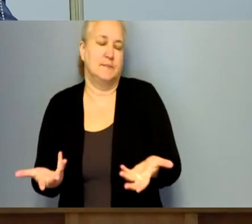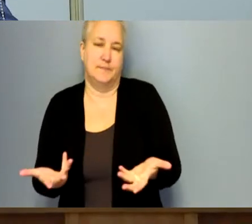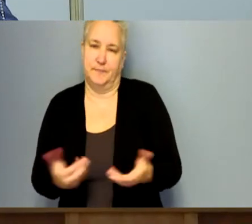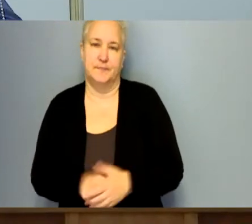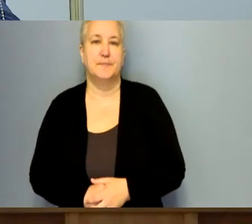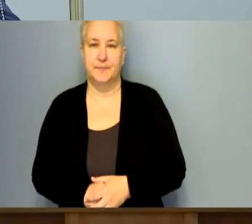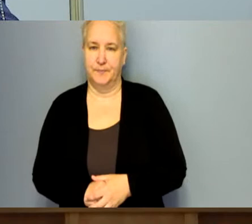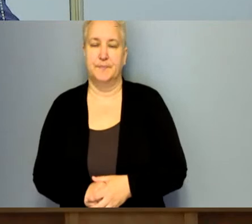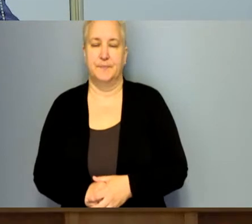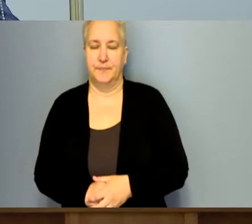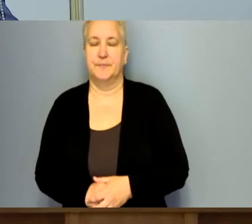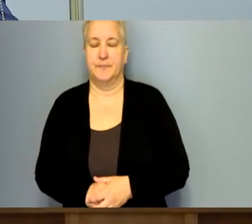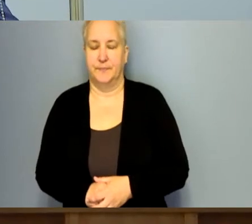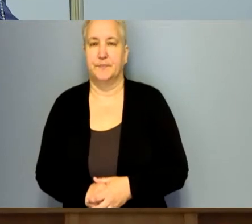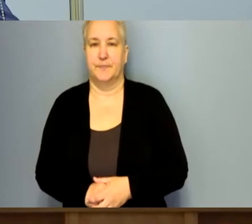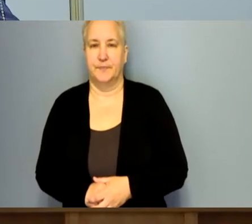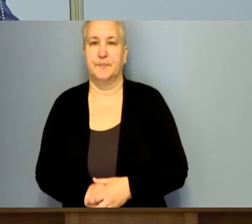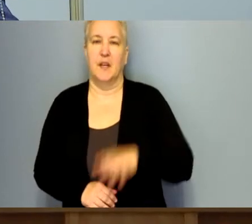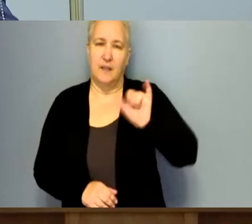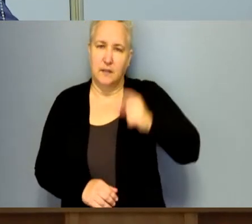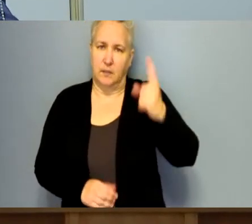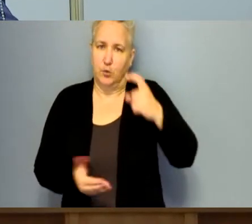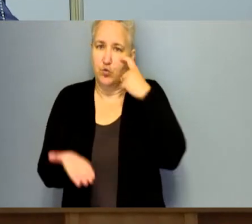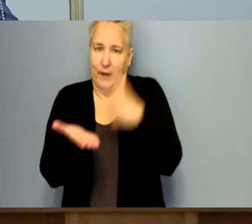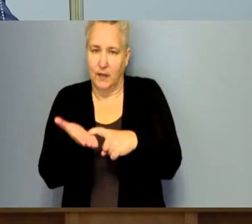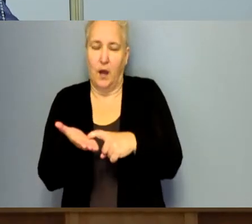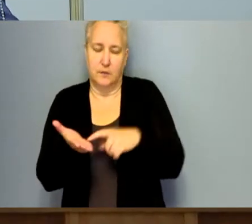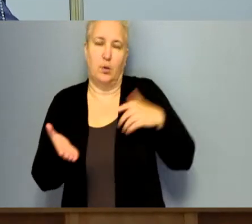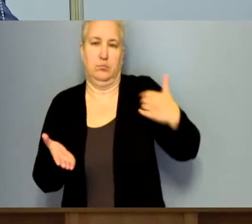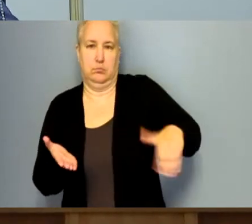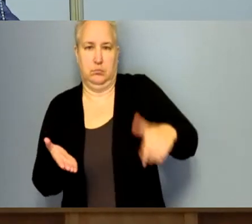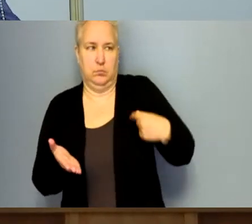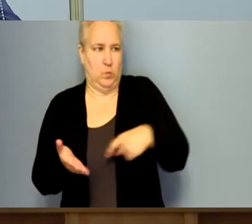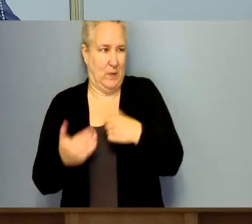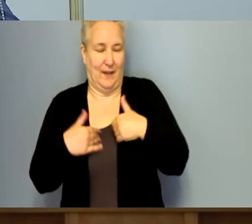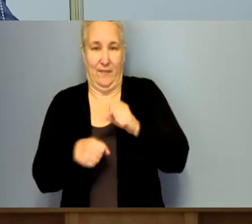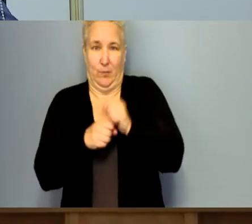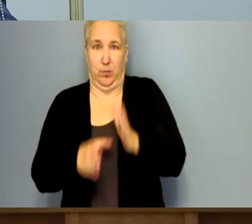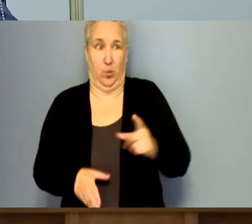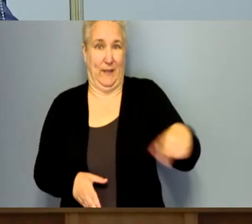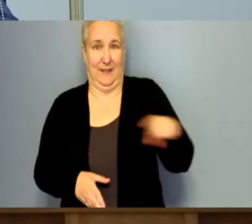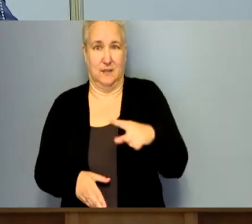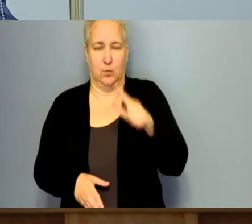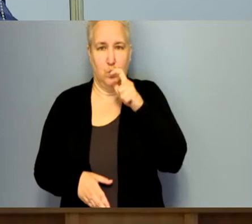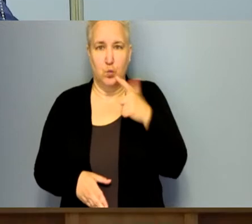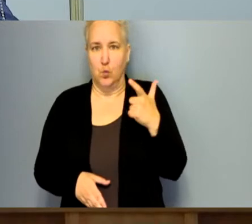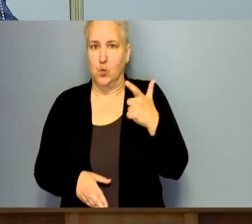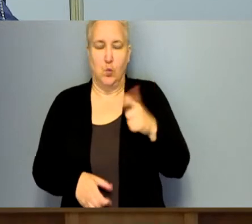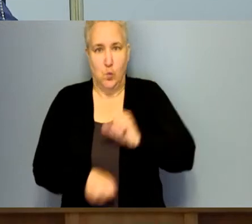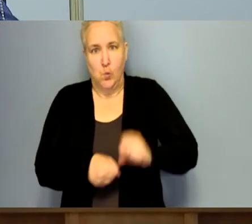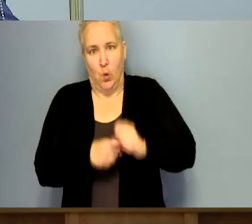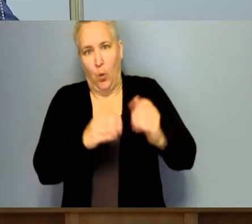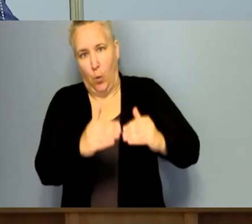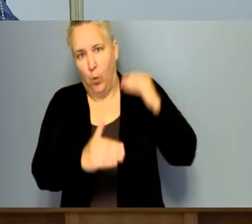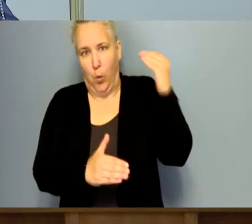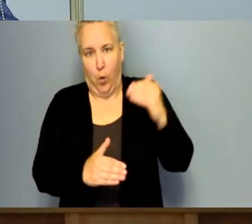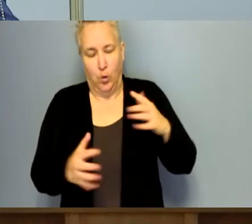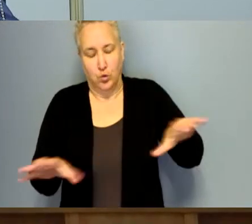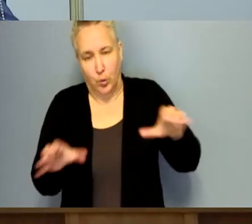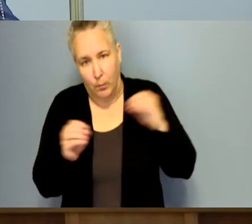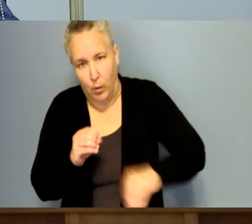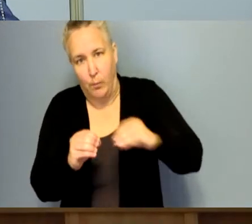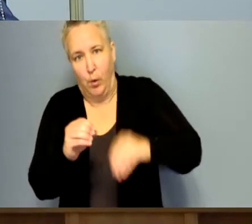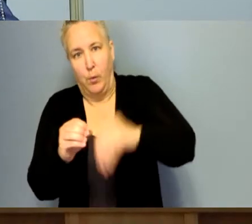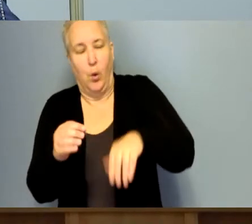this is really something to recognize the fact that we have employees who are going above and beyond, and this is really kind